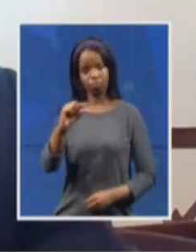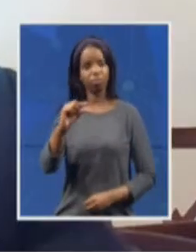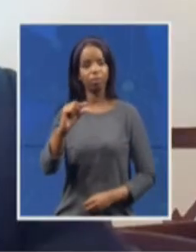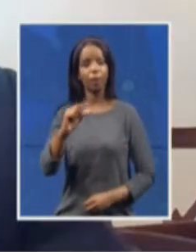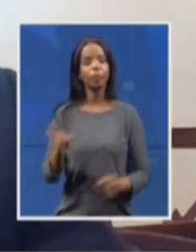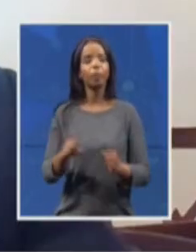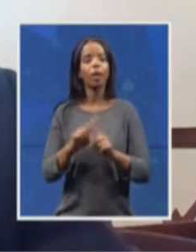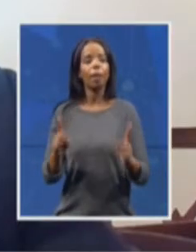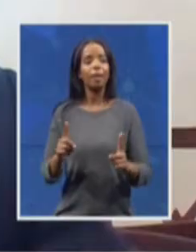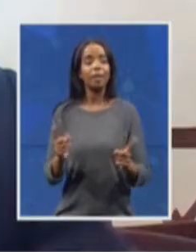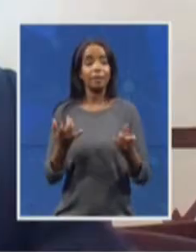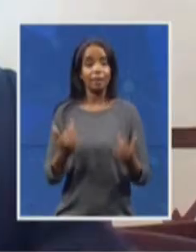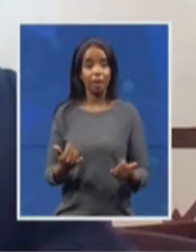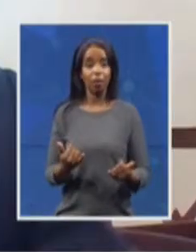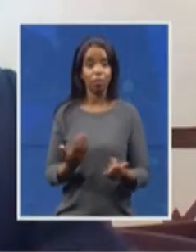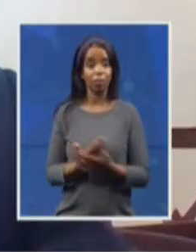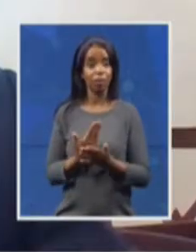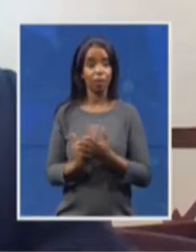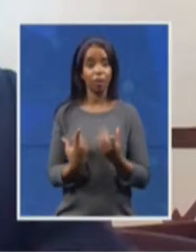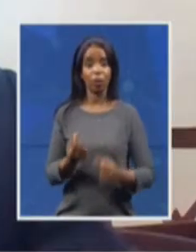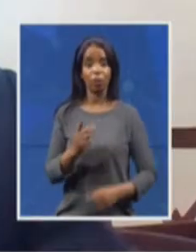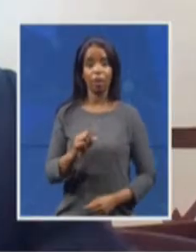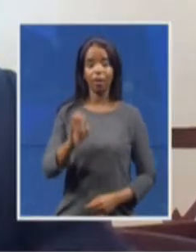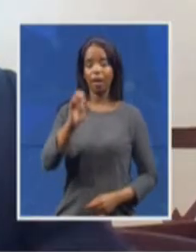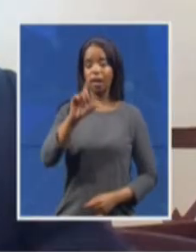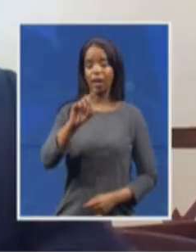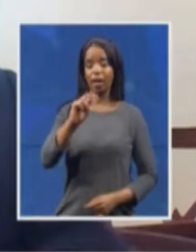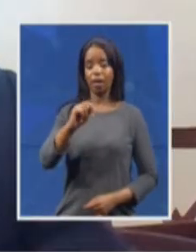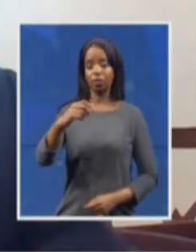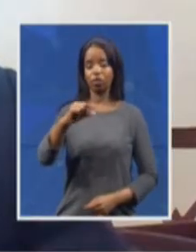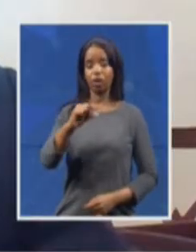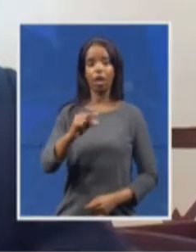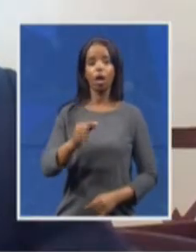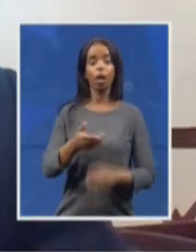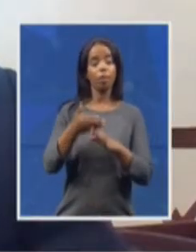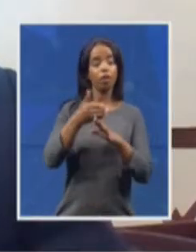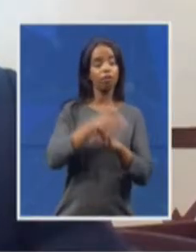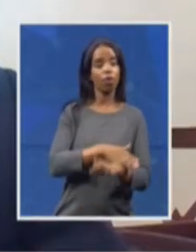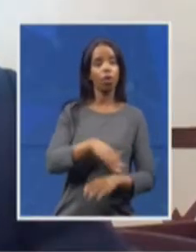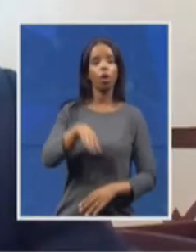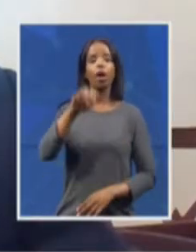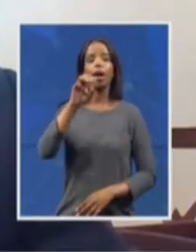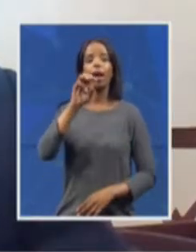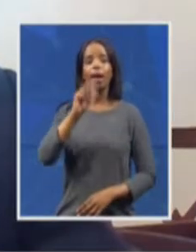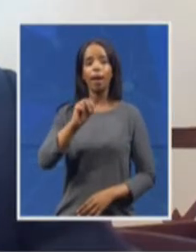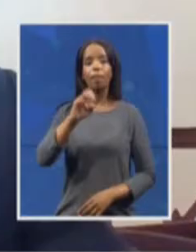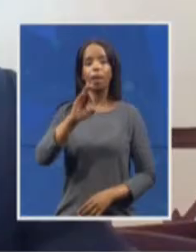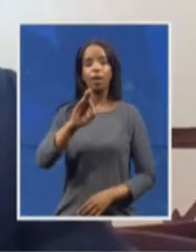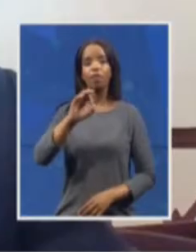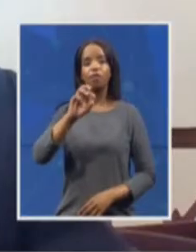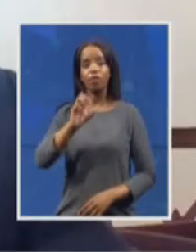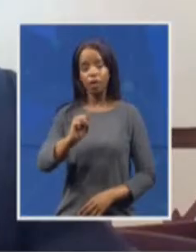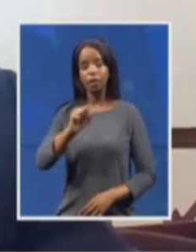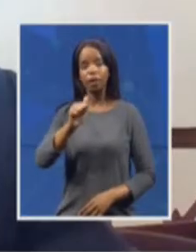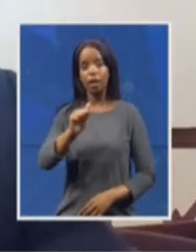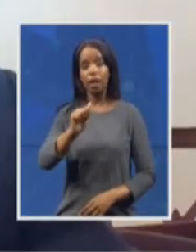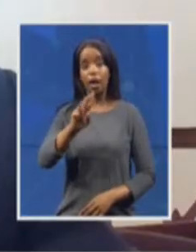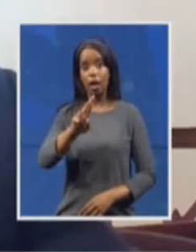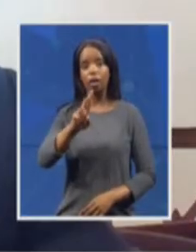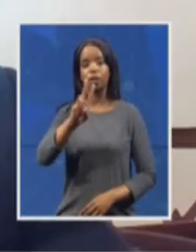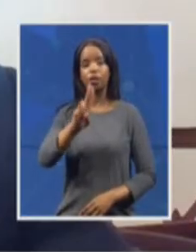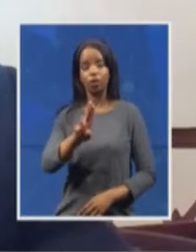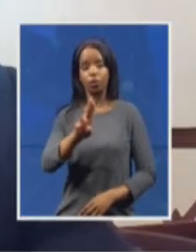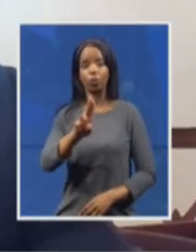LNG well before an FSRU plus pipeline can be deployed from the nearest